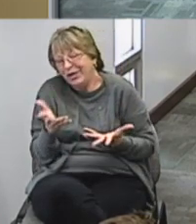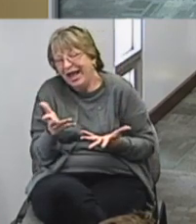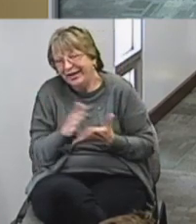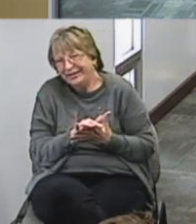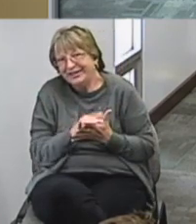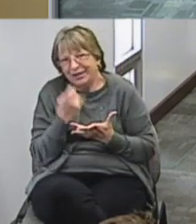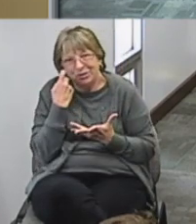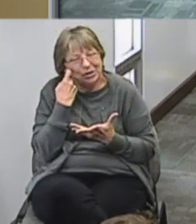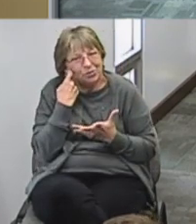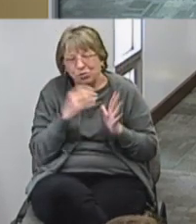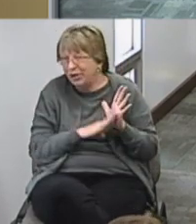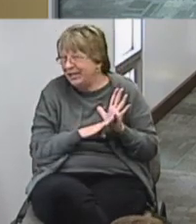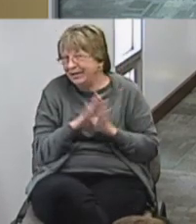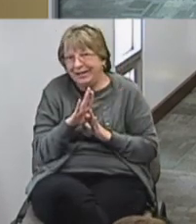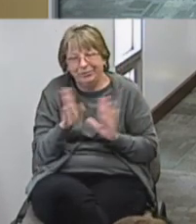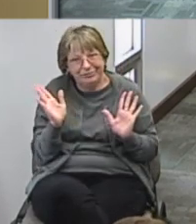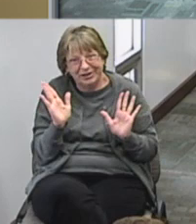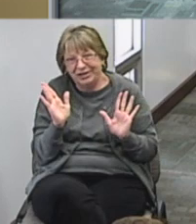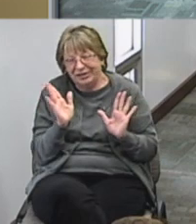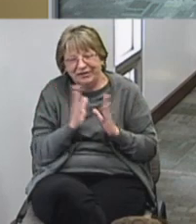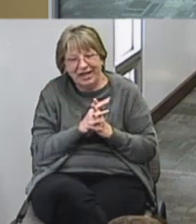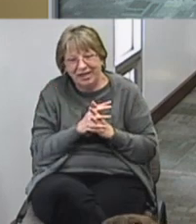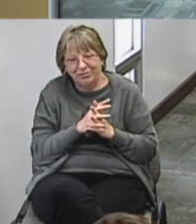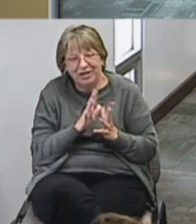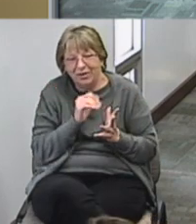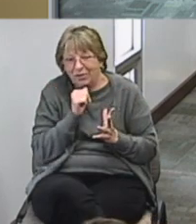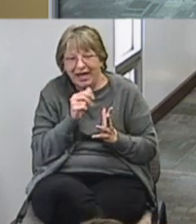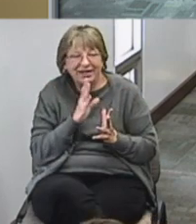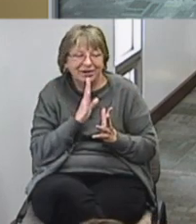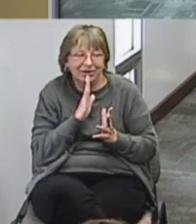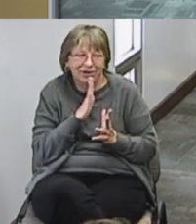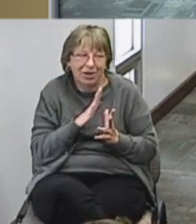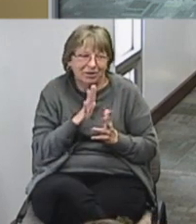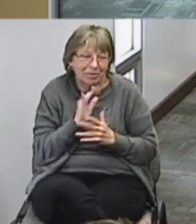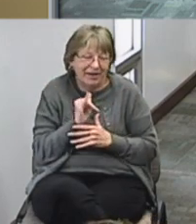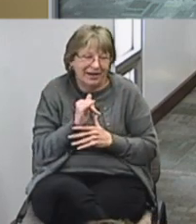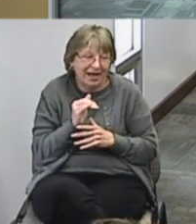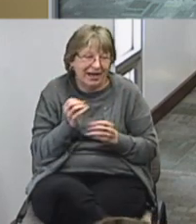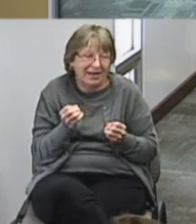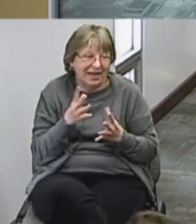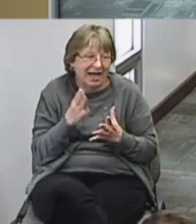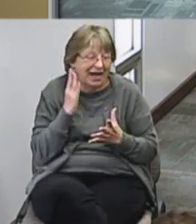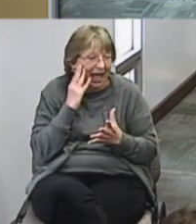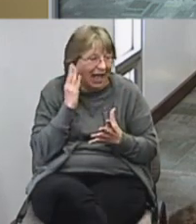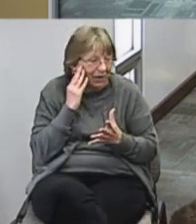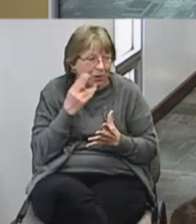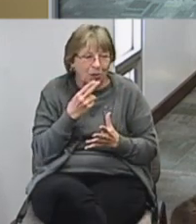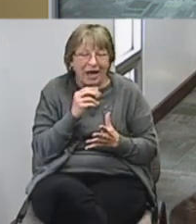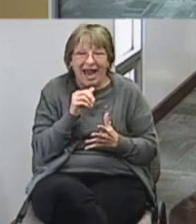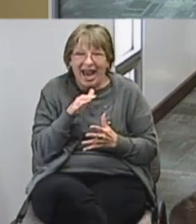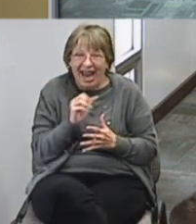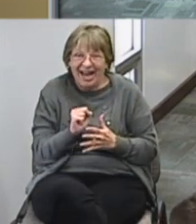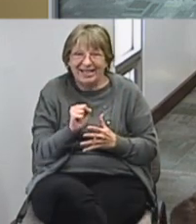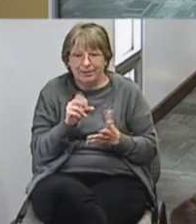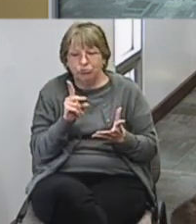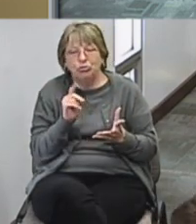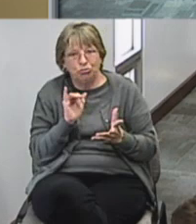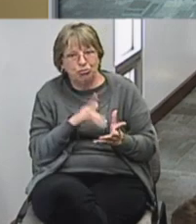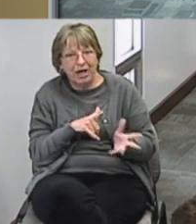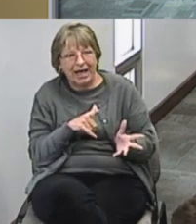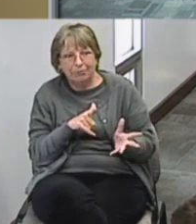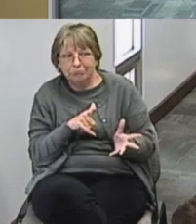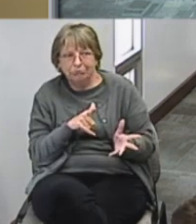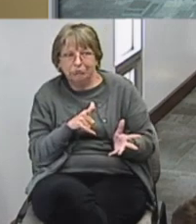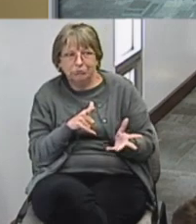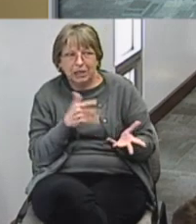a Yeah. recent development. We hadn't really talked much about the build grant, but I knew Hayes had that, and quite frankly, didn't even